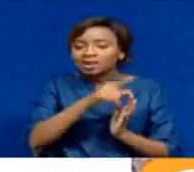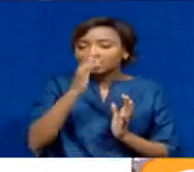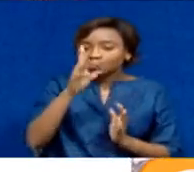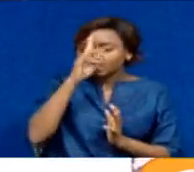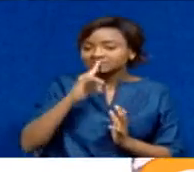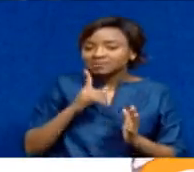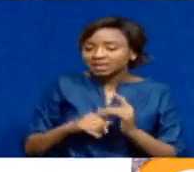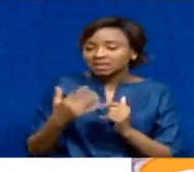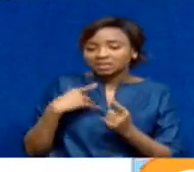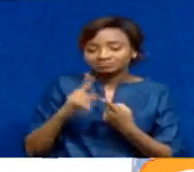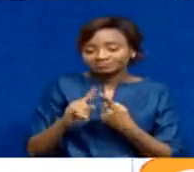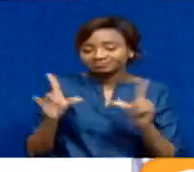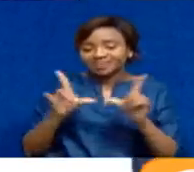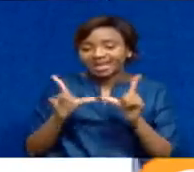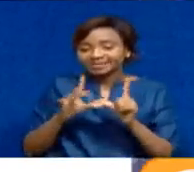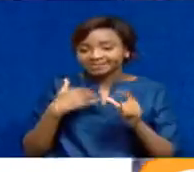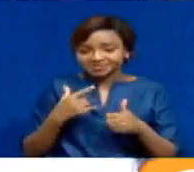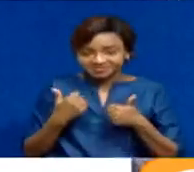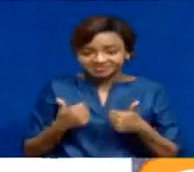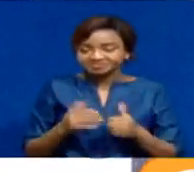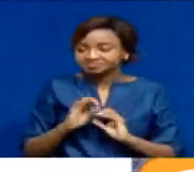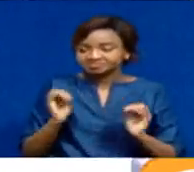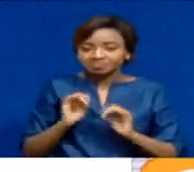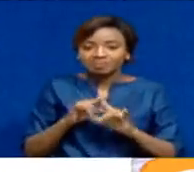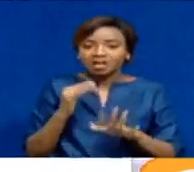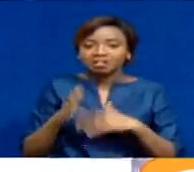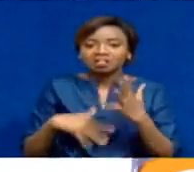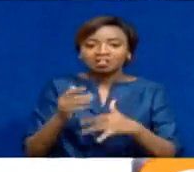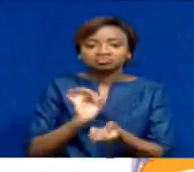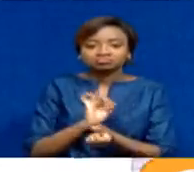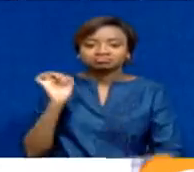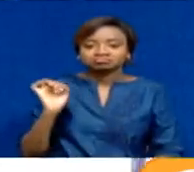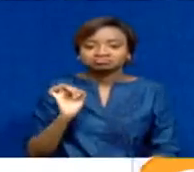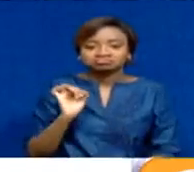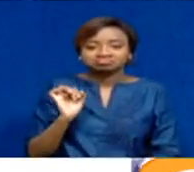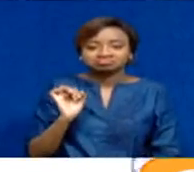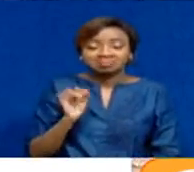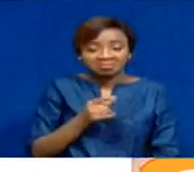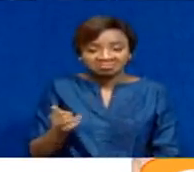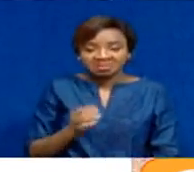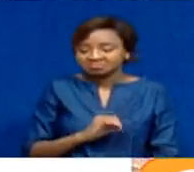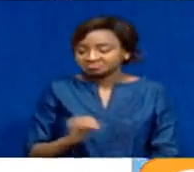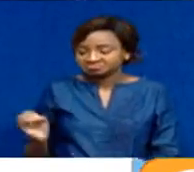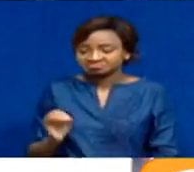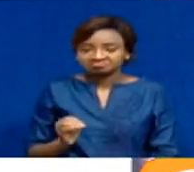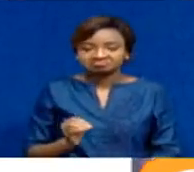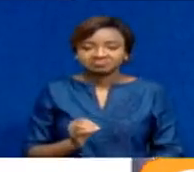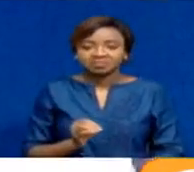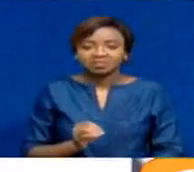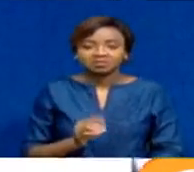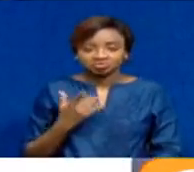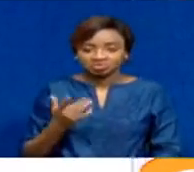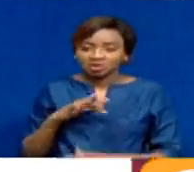of inappropriate fishing gear. The fishermen would later be released unconditionally. The confiscated boats are